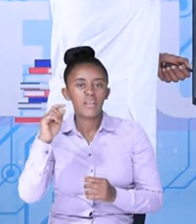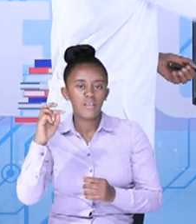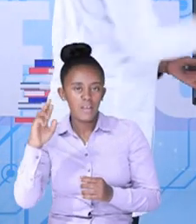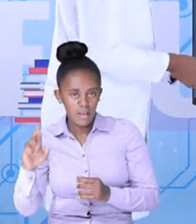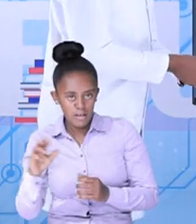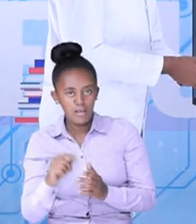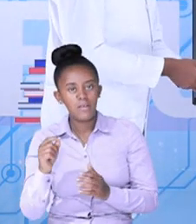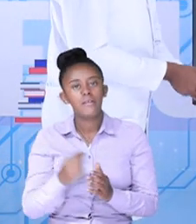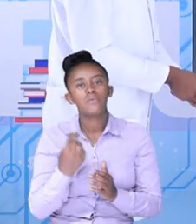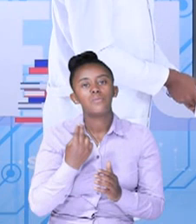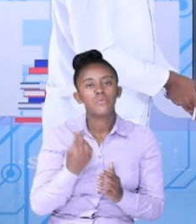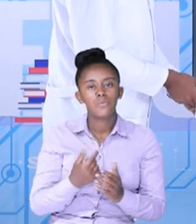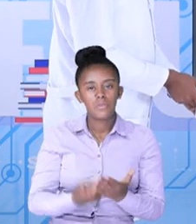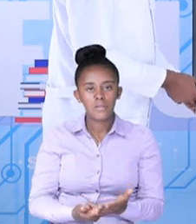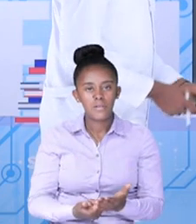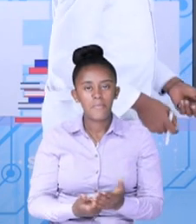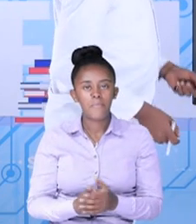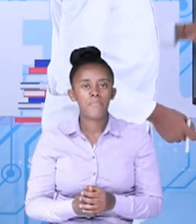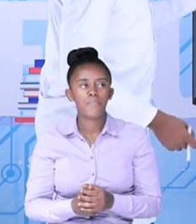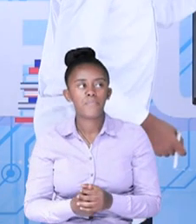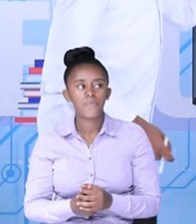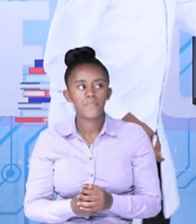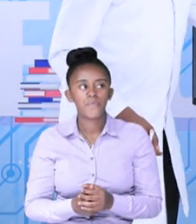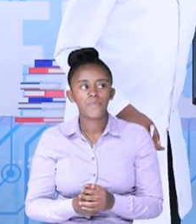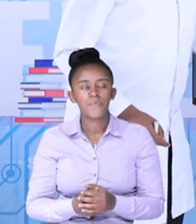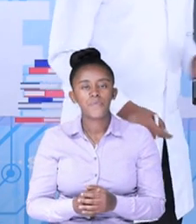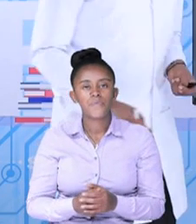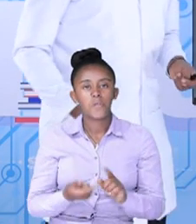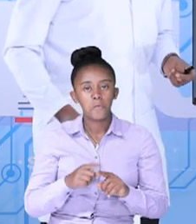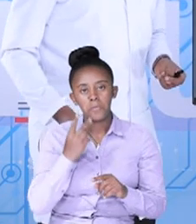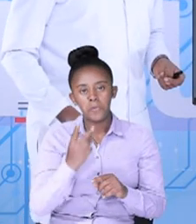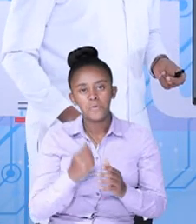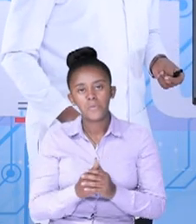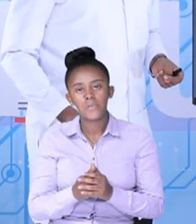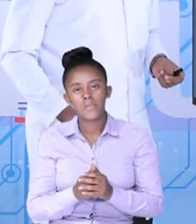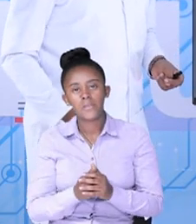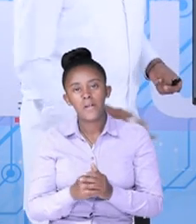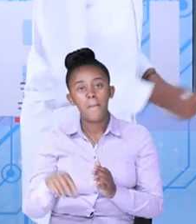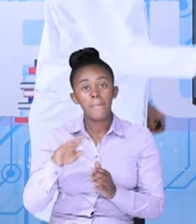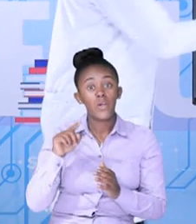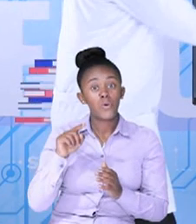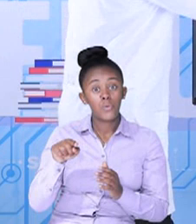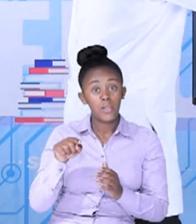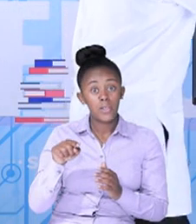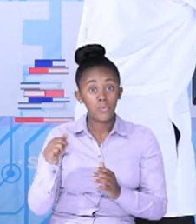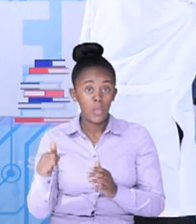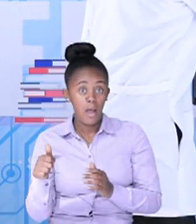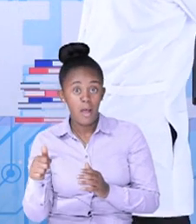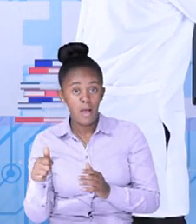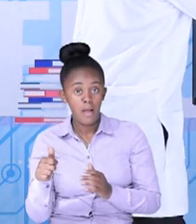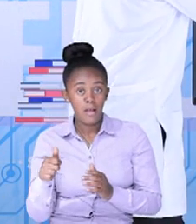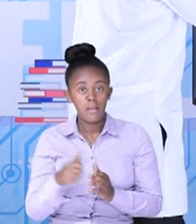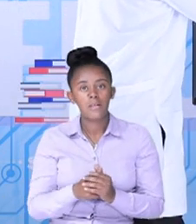use this. Let's back again. B dotted A. B dotted A. The